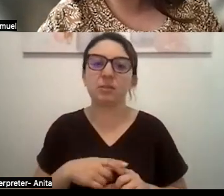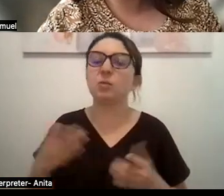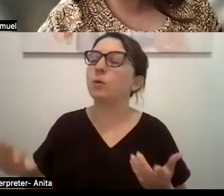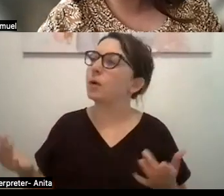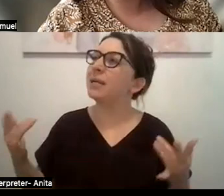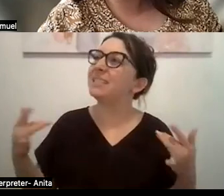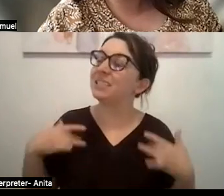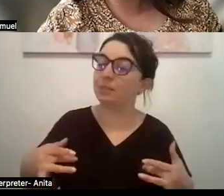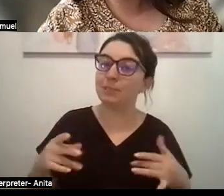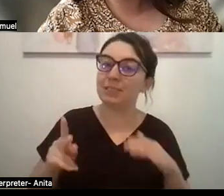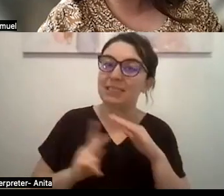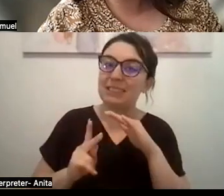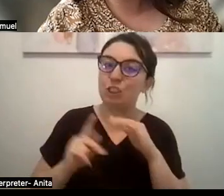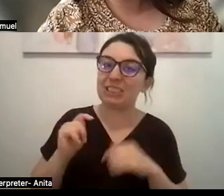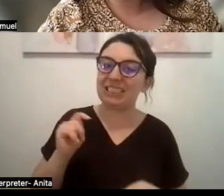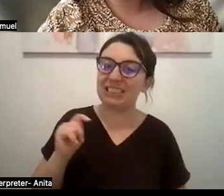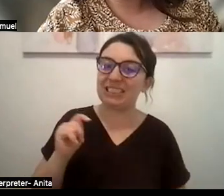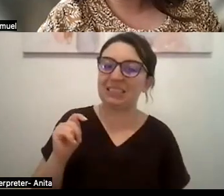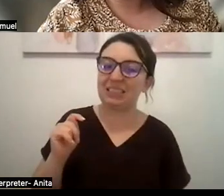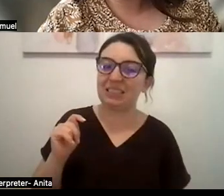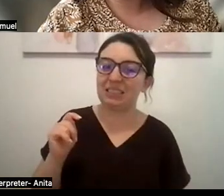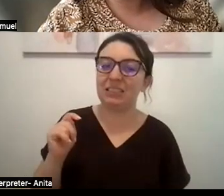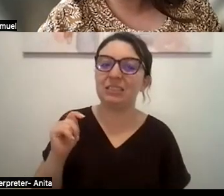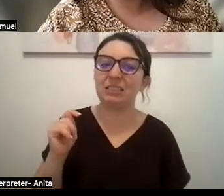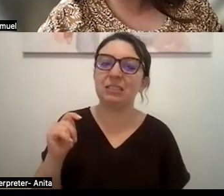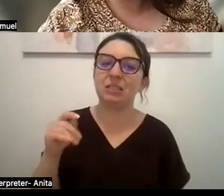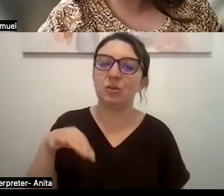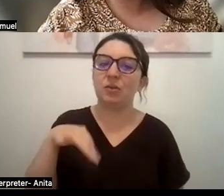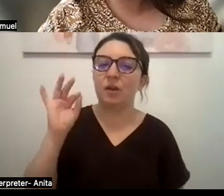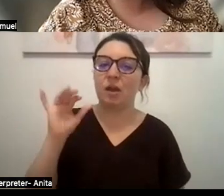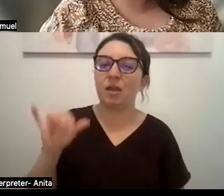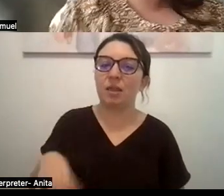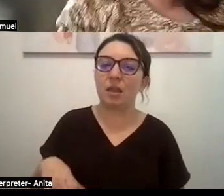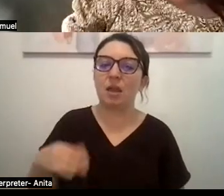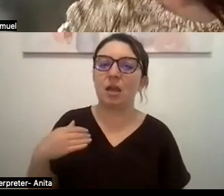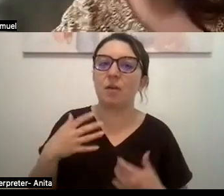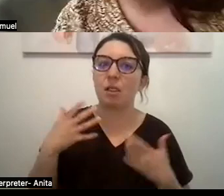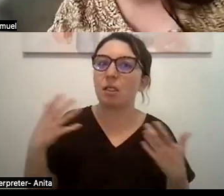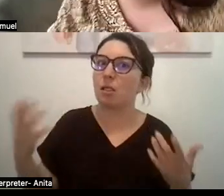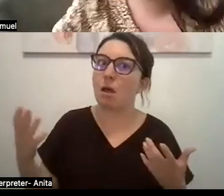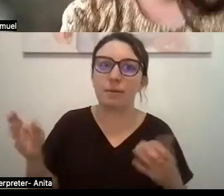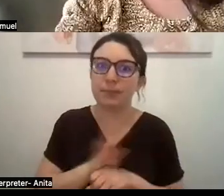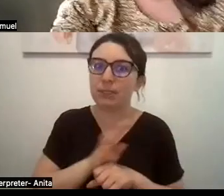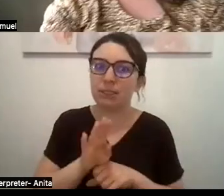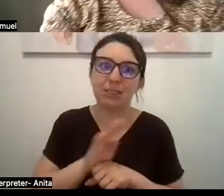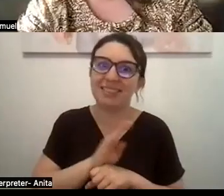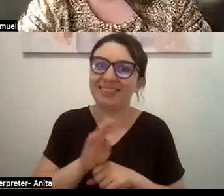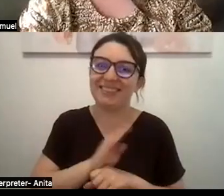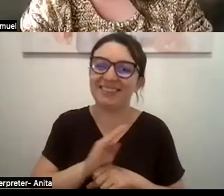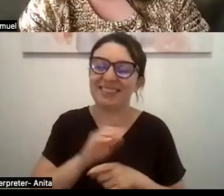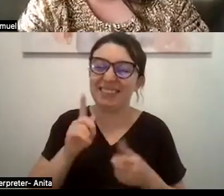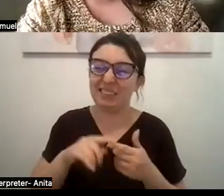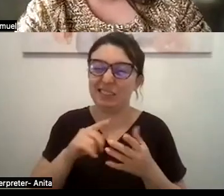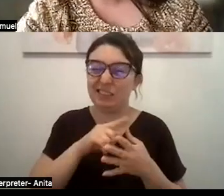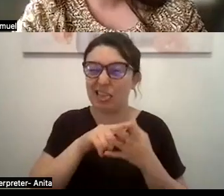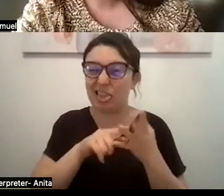at the Kinder Tea, right before Kinder Tea is when you will typically find it. We have a lot of moving parts up until that very